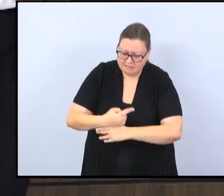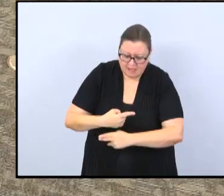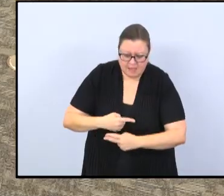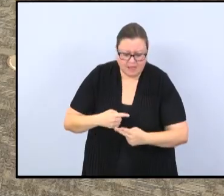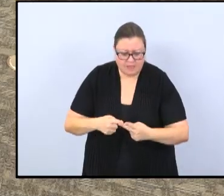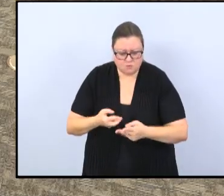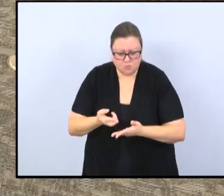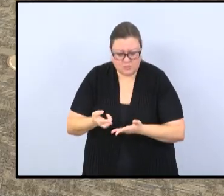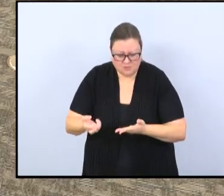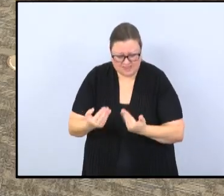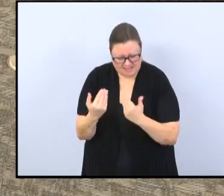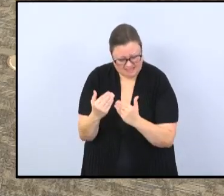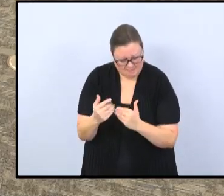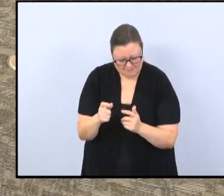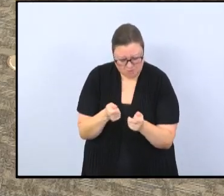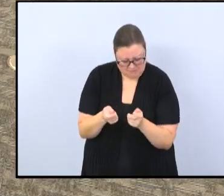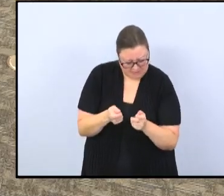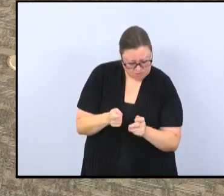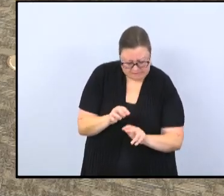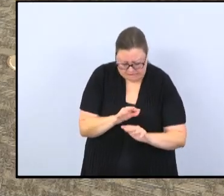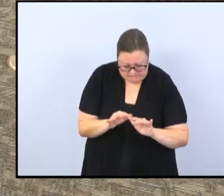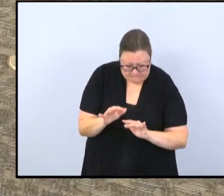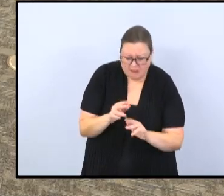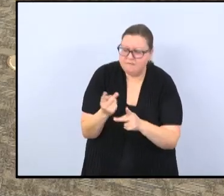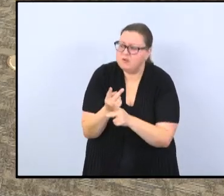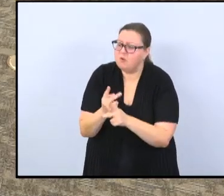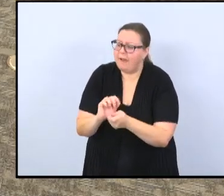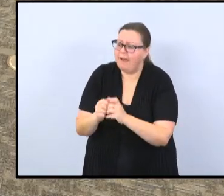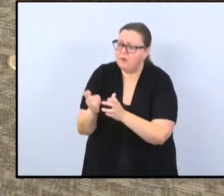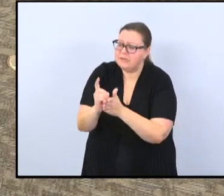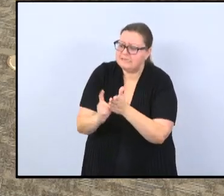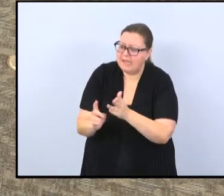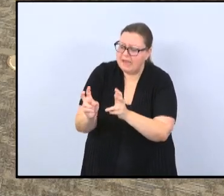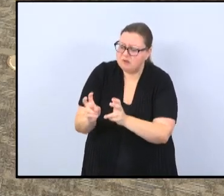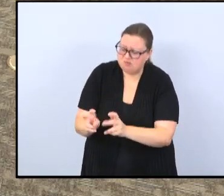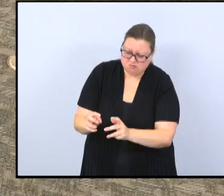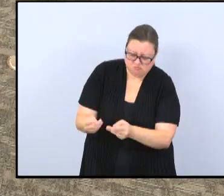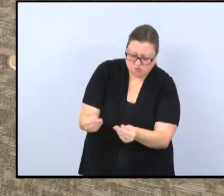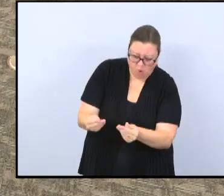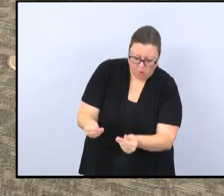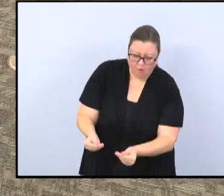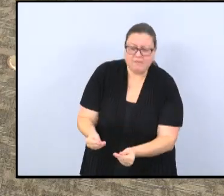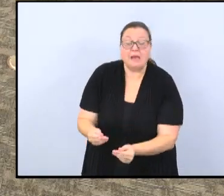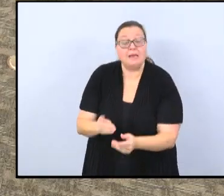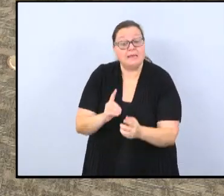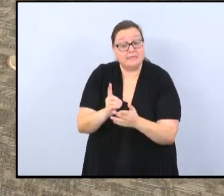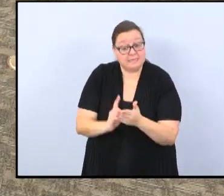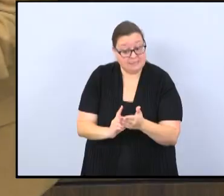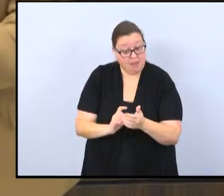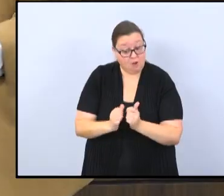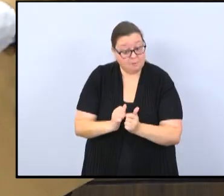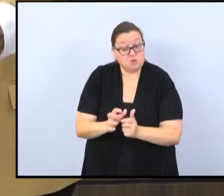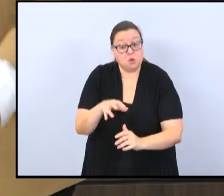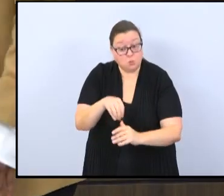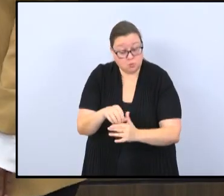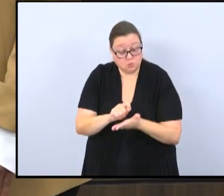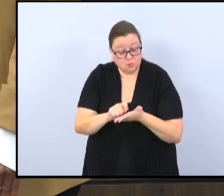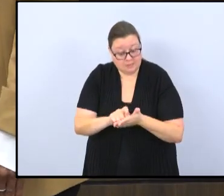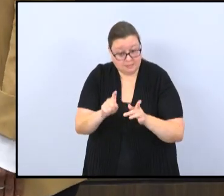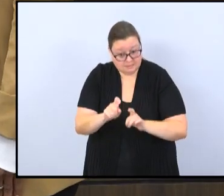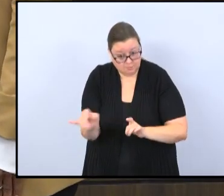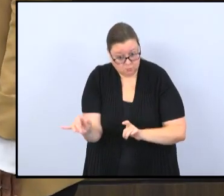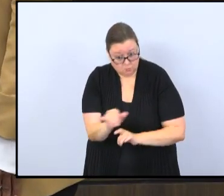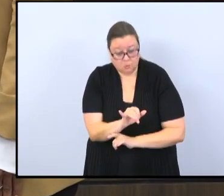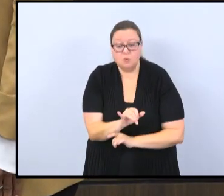and solving complex design problems. It's a rigorous team-based competition that also includes a written exam. We want to